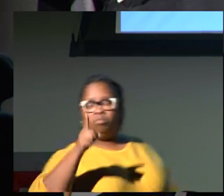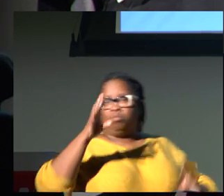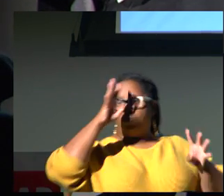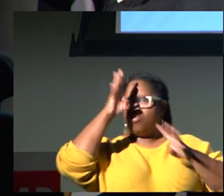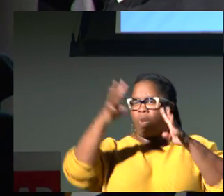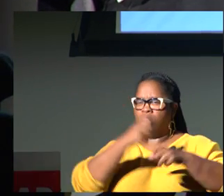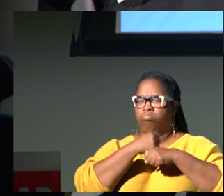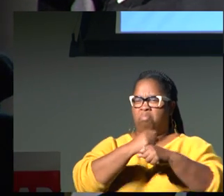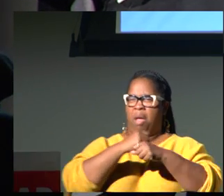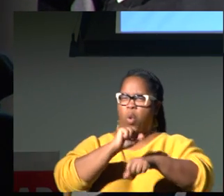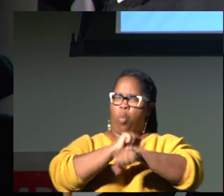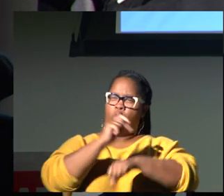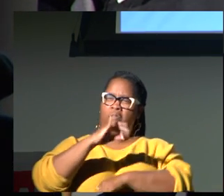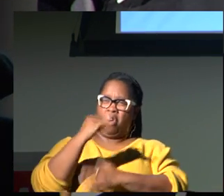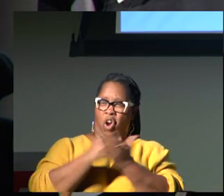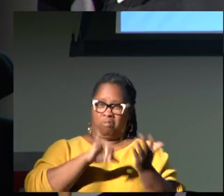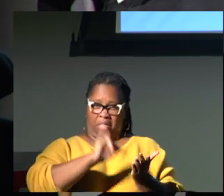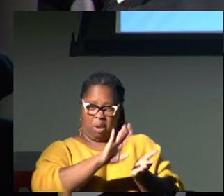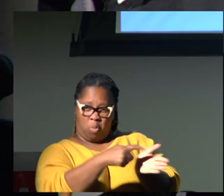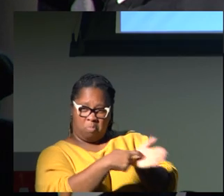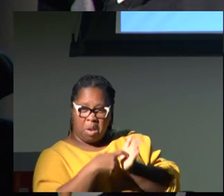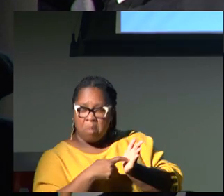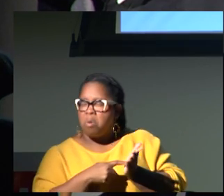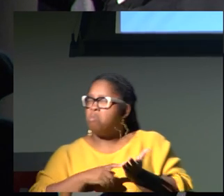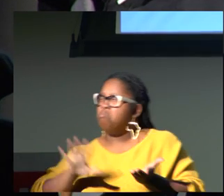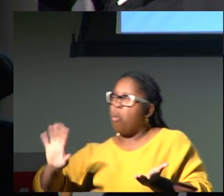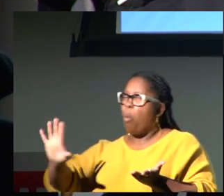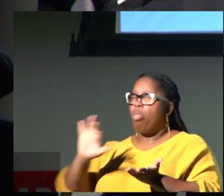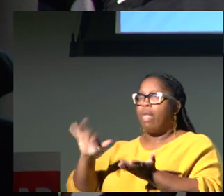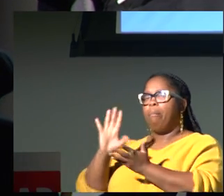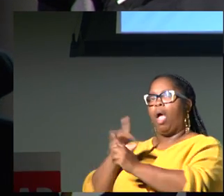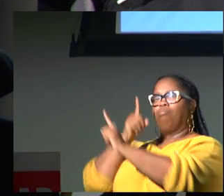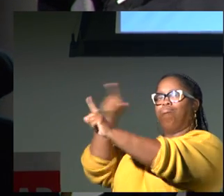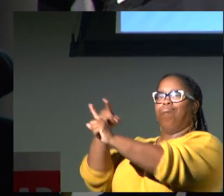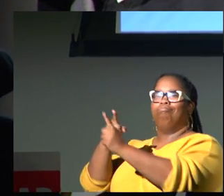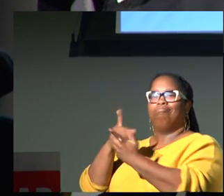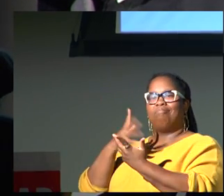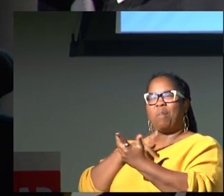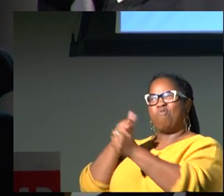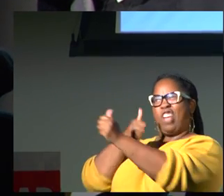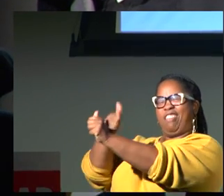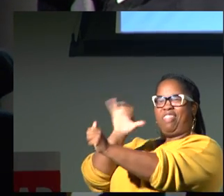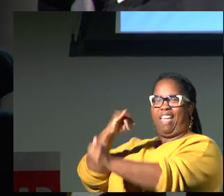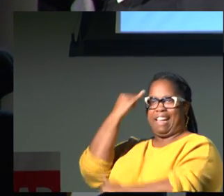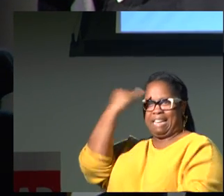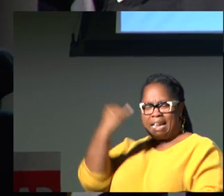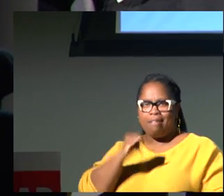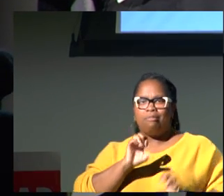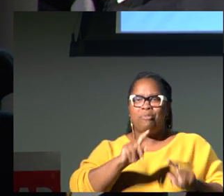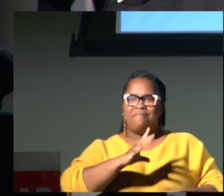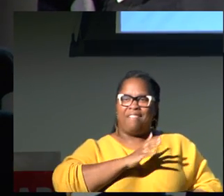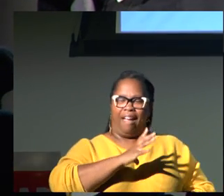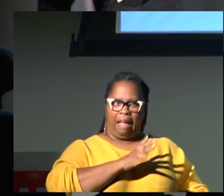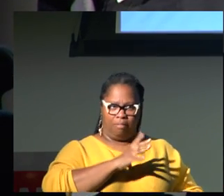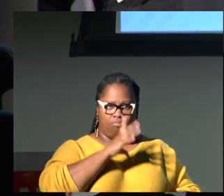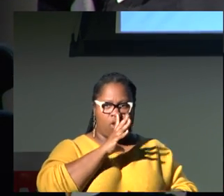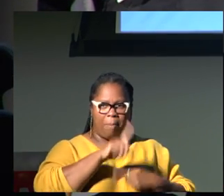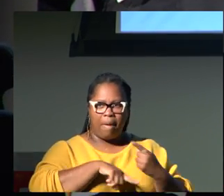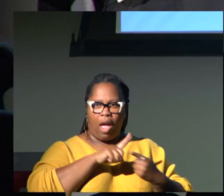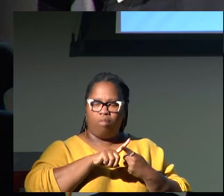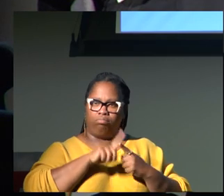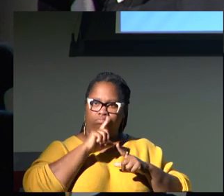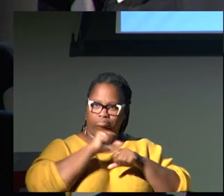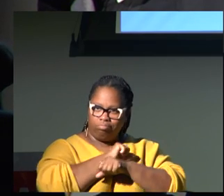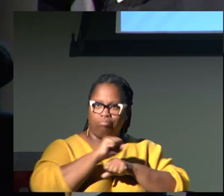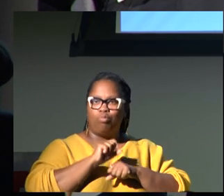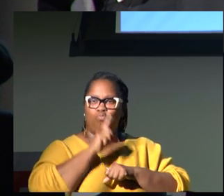mandate, I'm not sure. Well, it's a pursuit of an idea. Right. Yeah. So when you're going, let's talk about the actual real